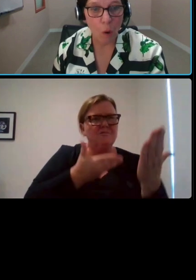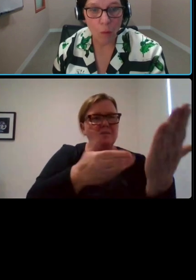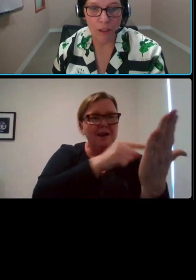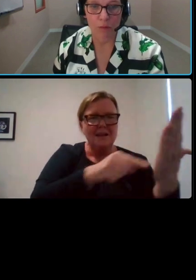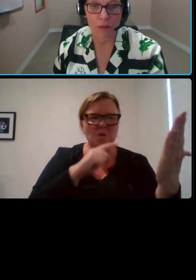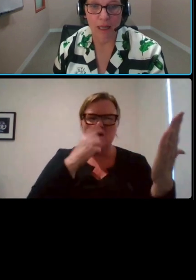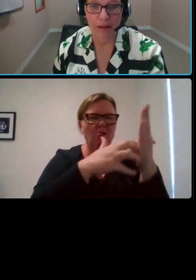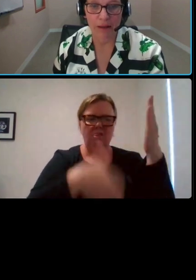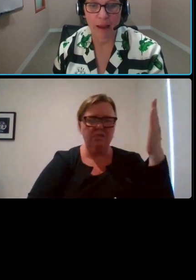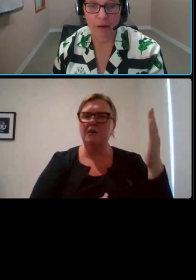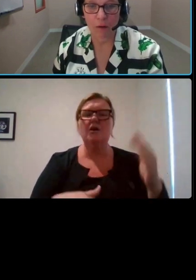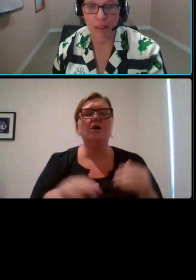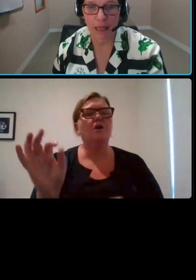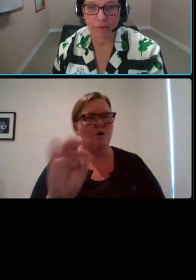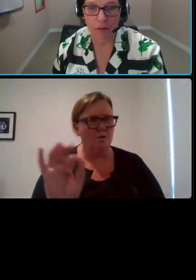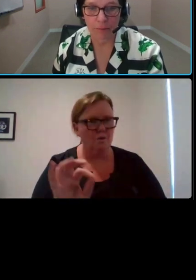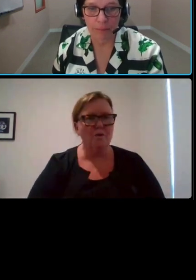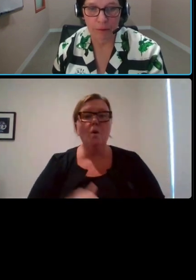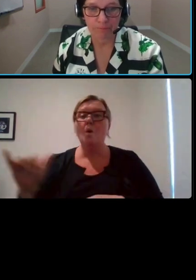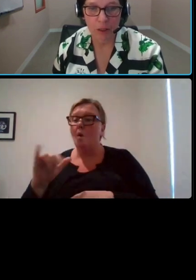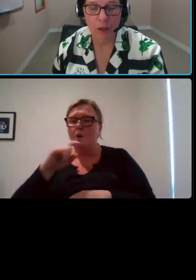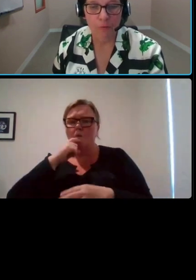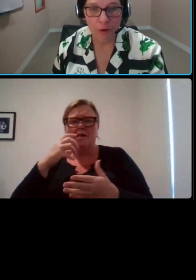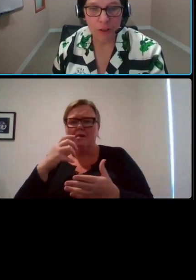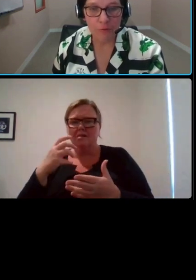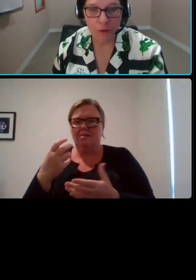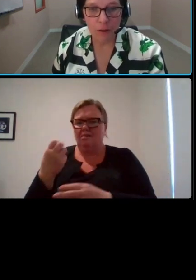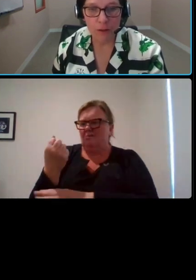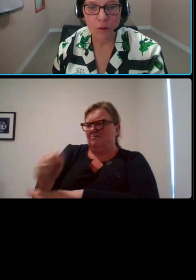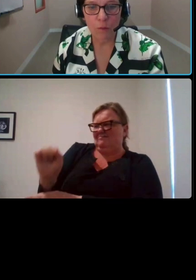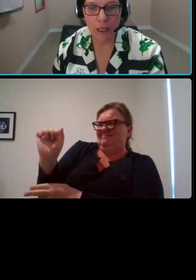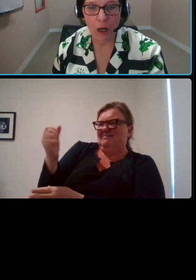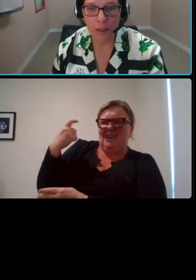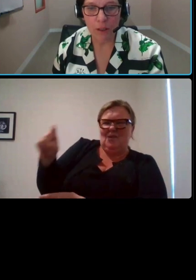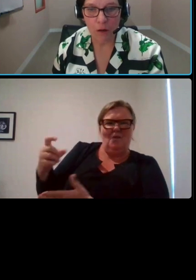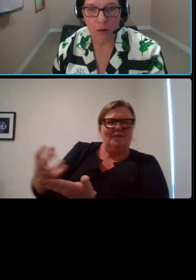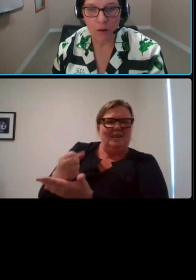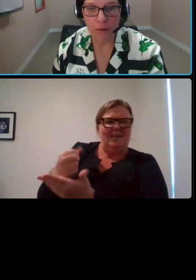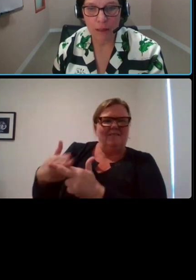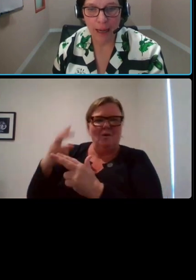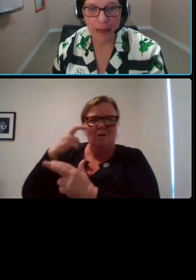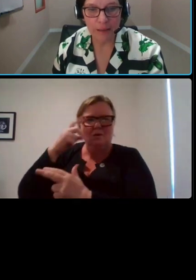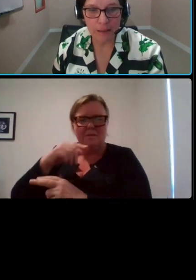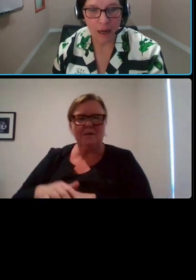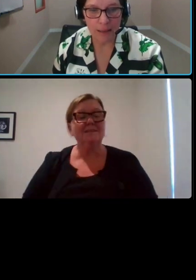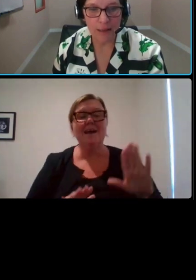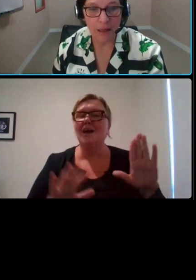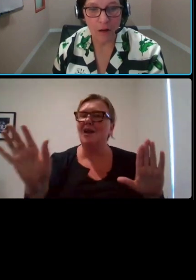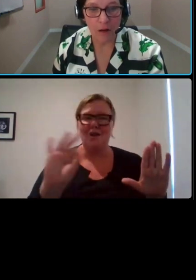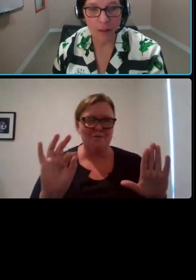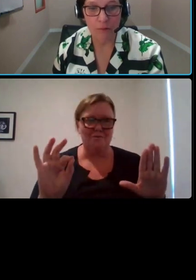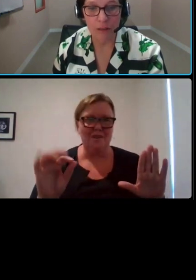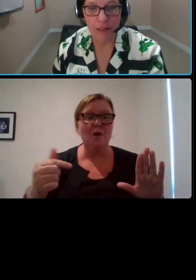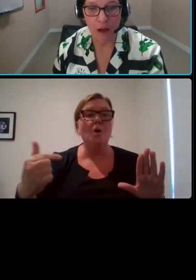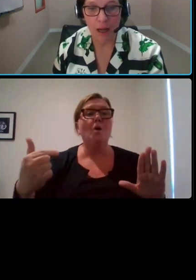principles, or ensure safe and quality care for older people. First and foremost, we owe it to older people and our society